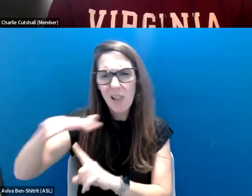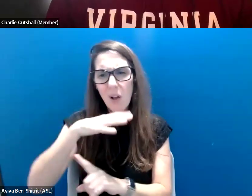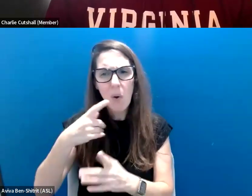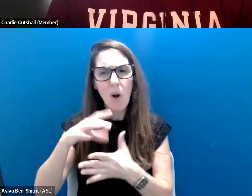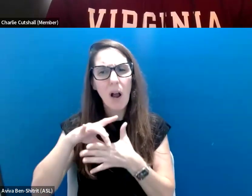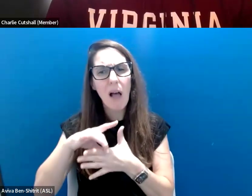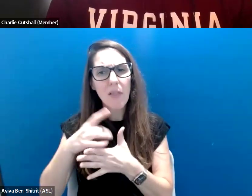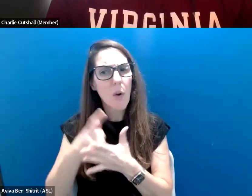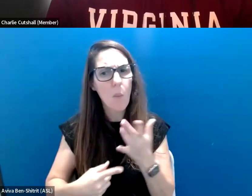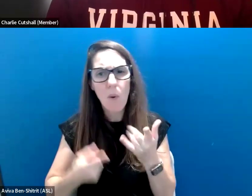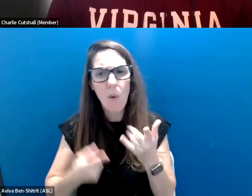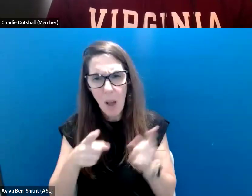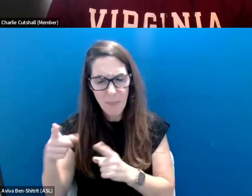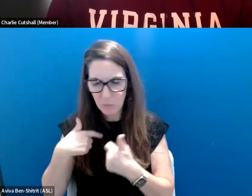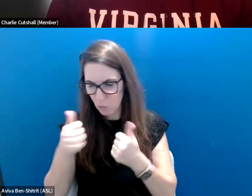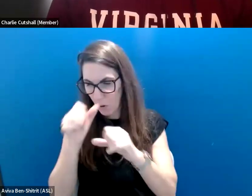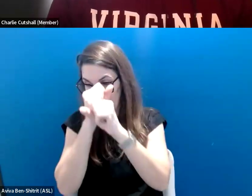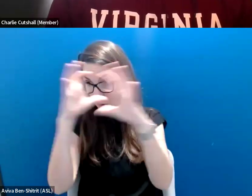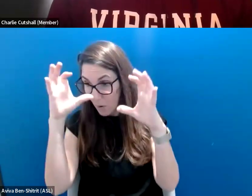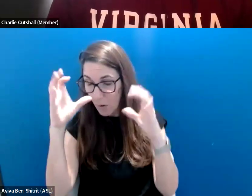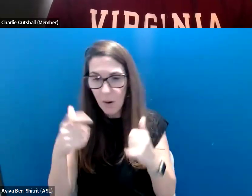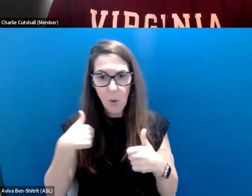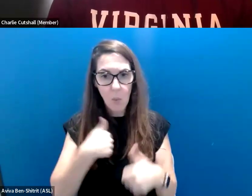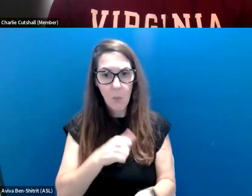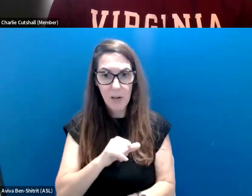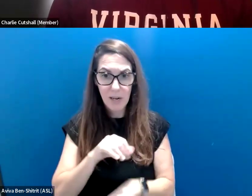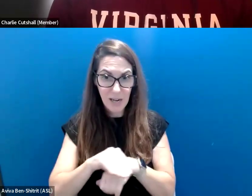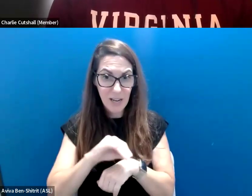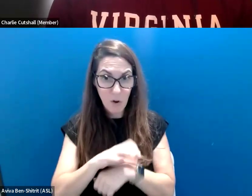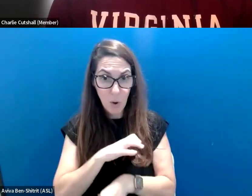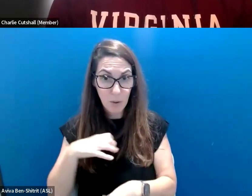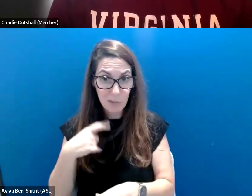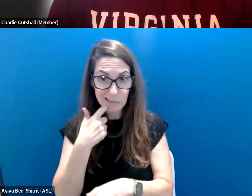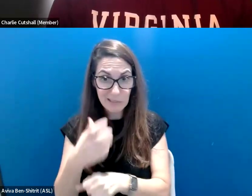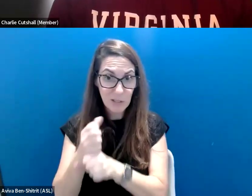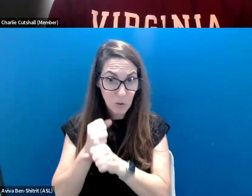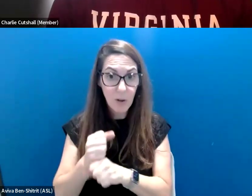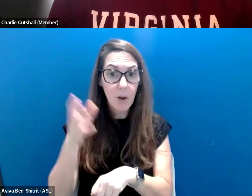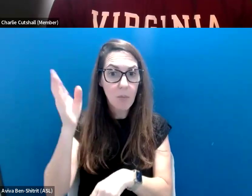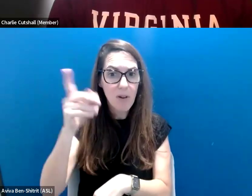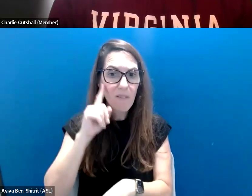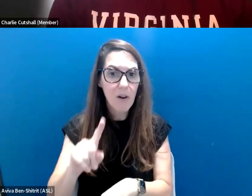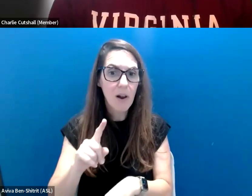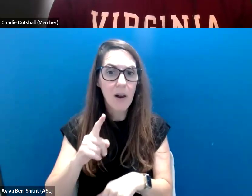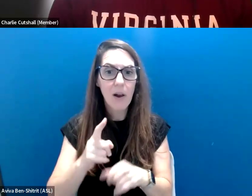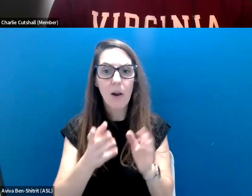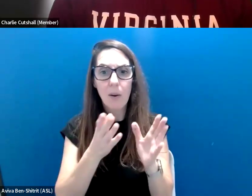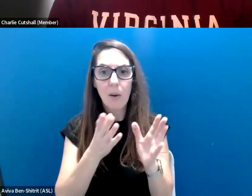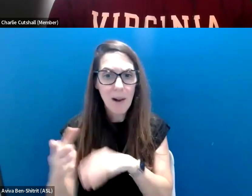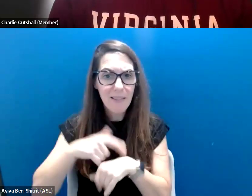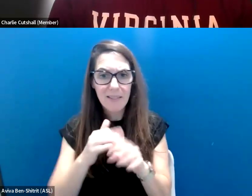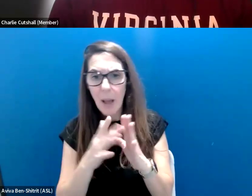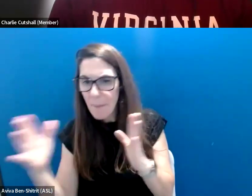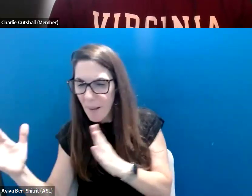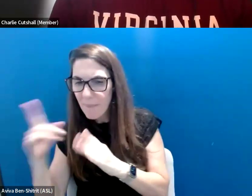here. So we, the advisory committee, just received a presentation on the planned timeline for developing